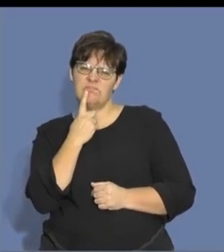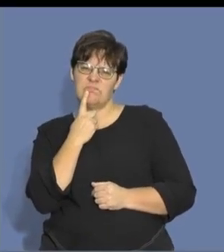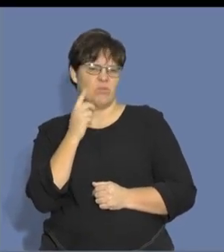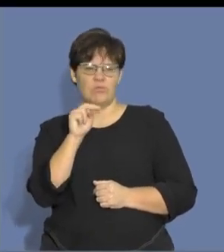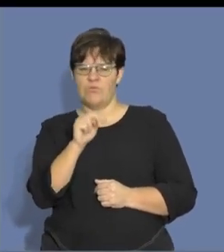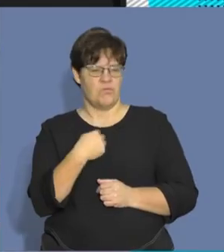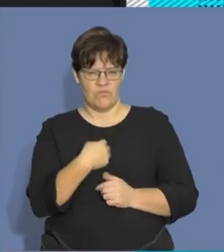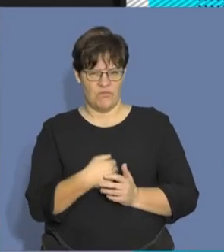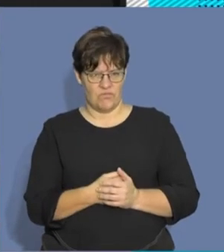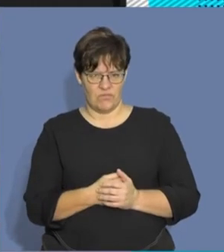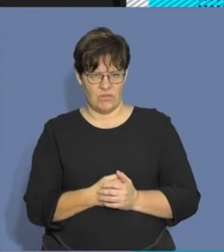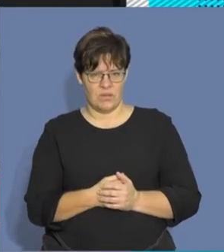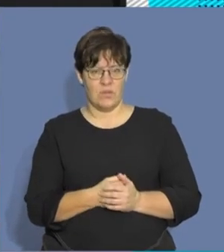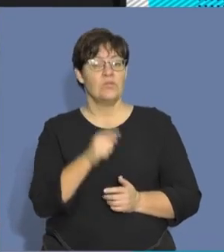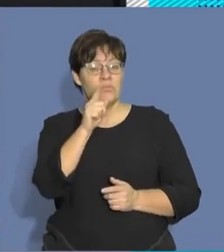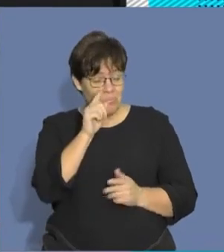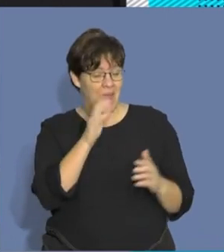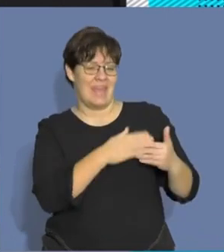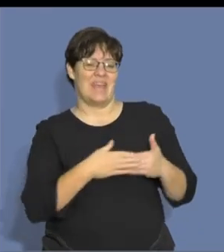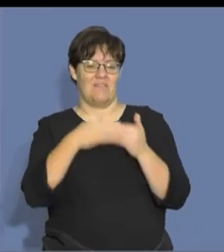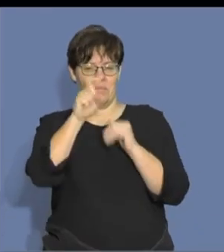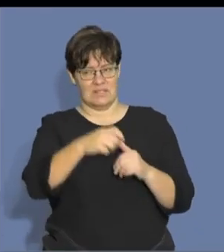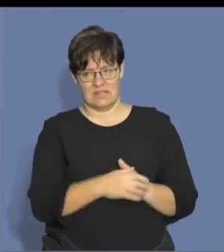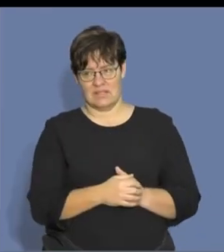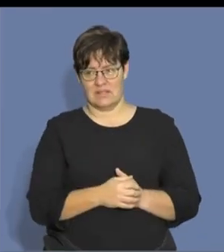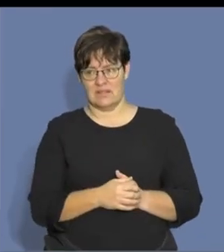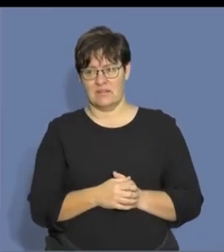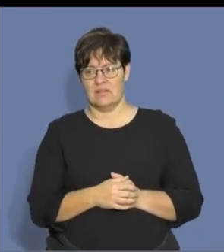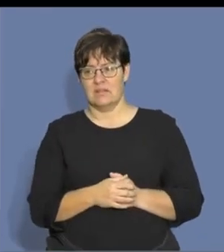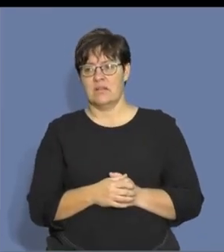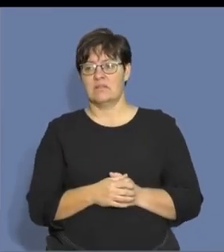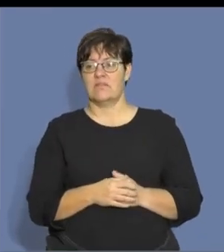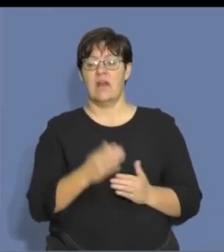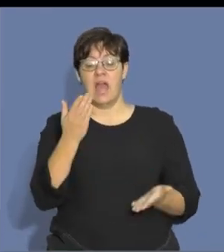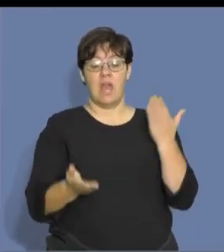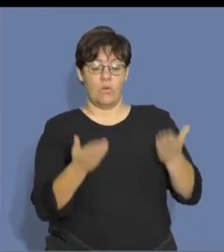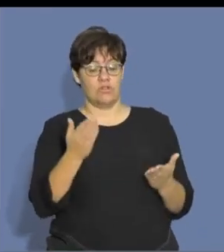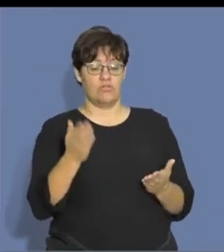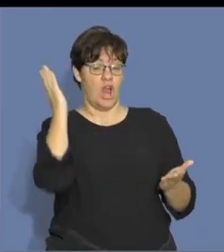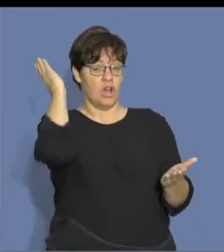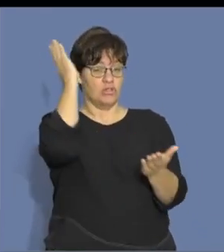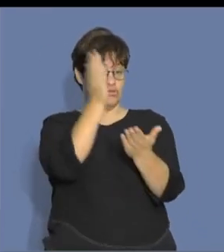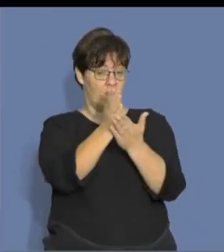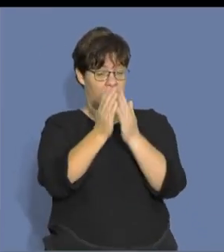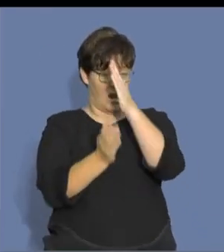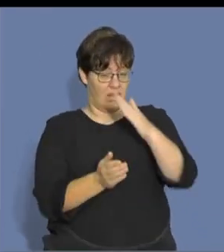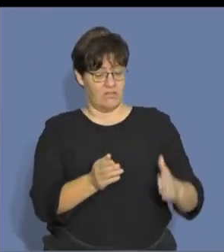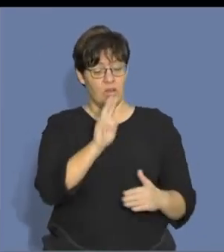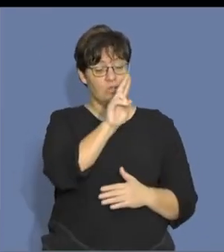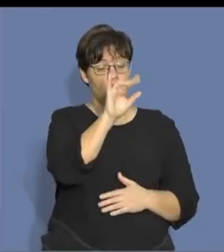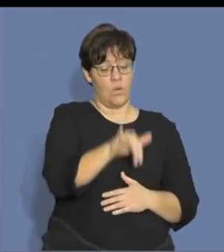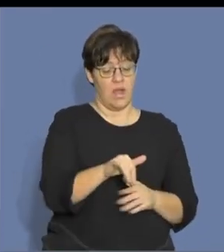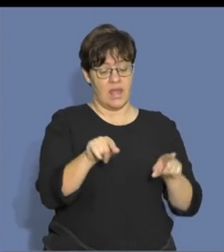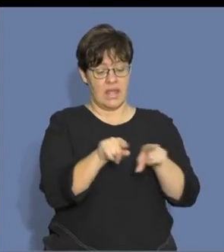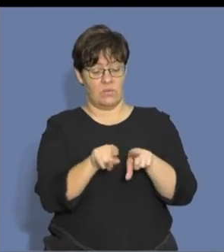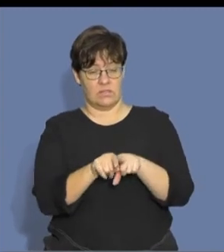No. And this is where you need to be so careful, is if I gave you the equation of a straight line and I said 2y is equal